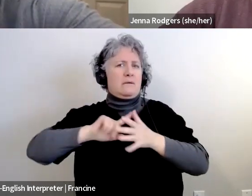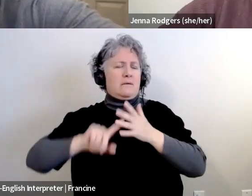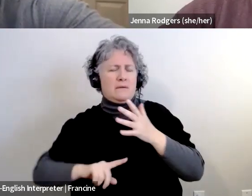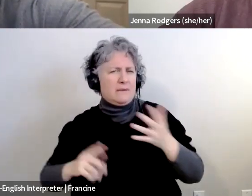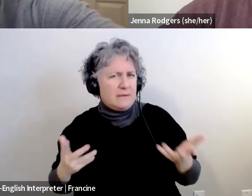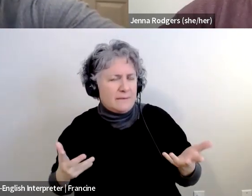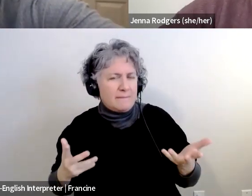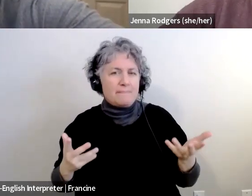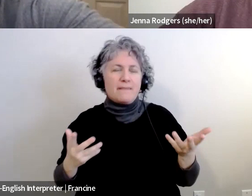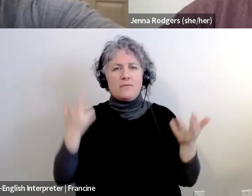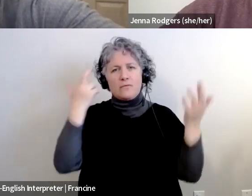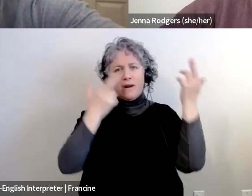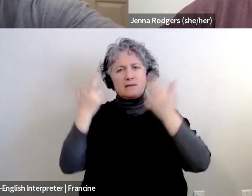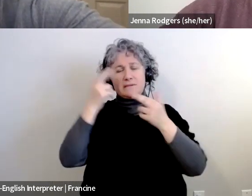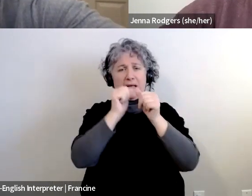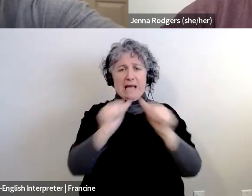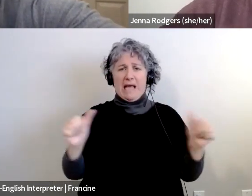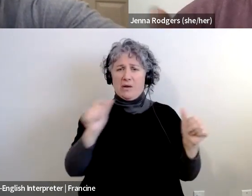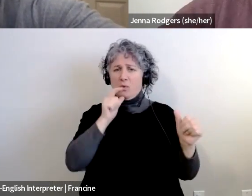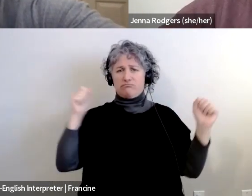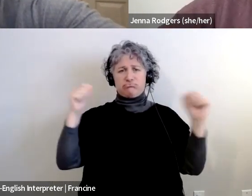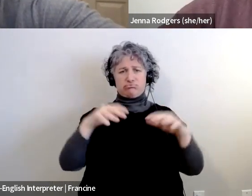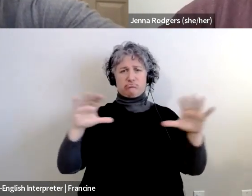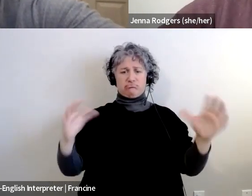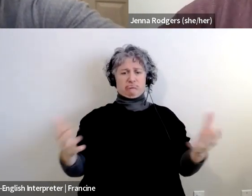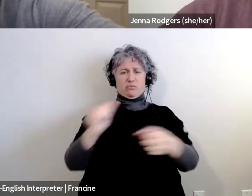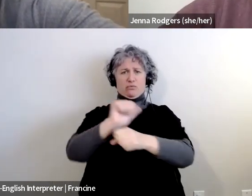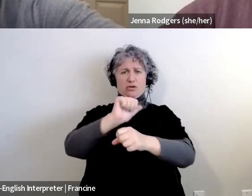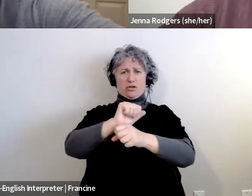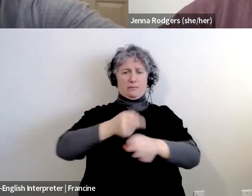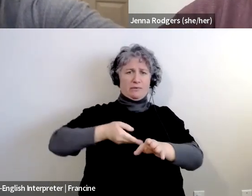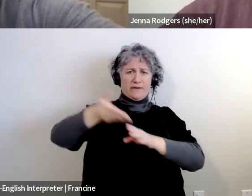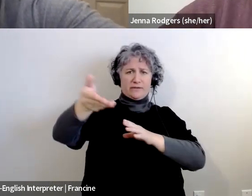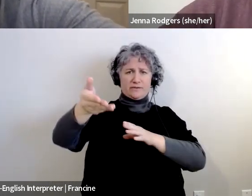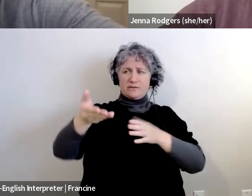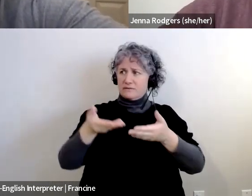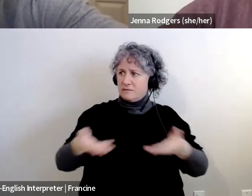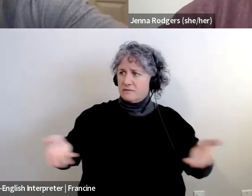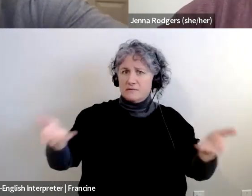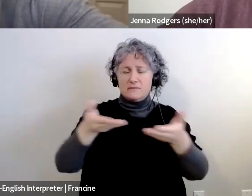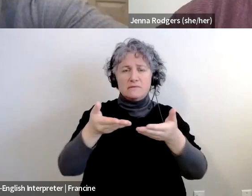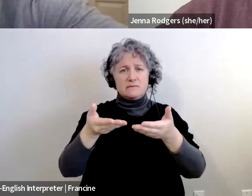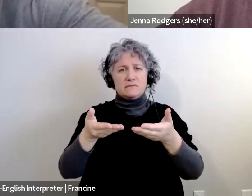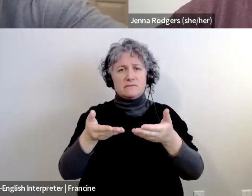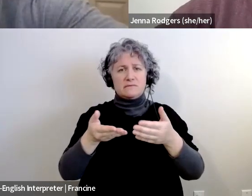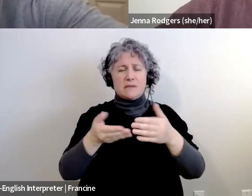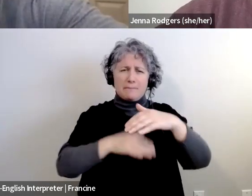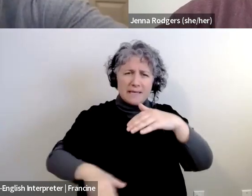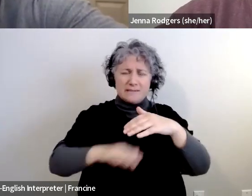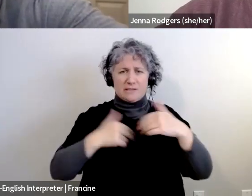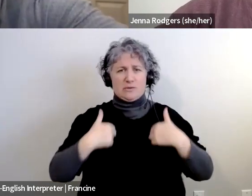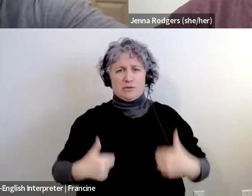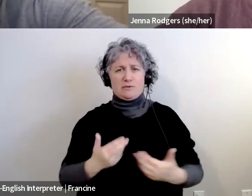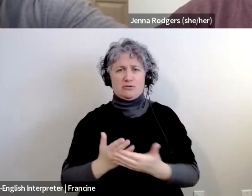that anyone in a rehearsal space, in a professional working setting, has access to all basic human rights